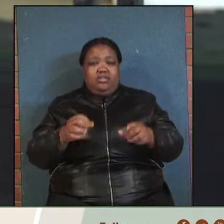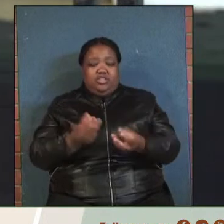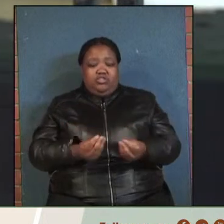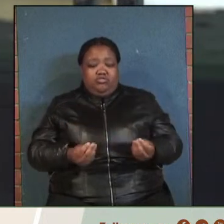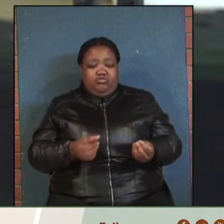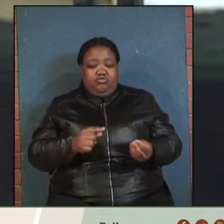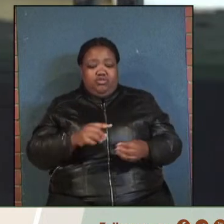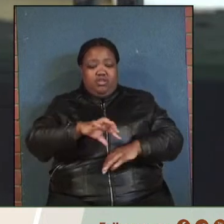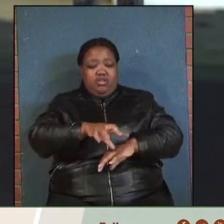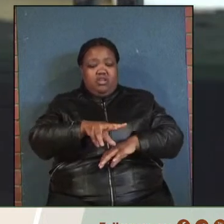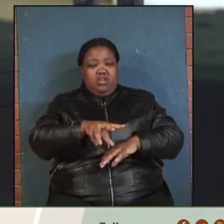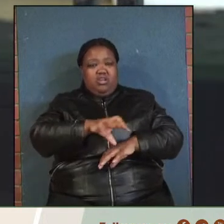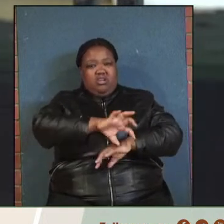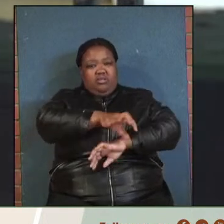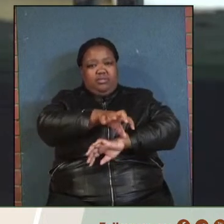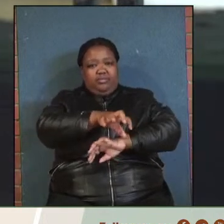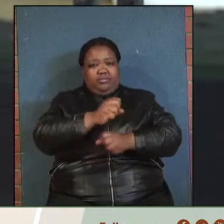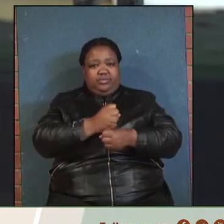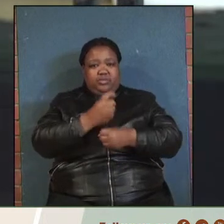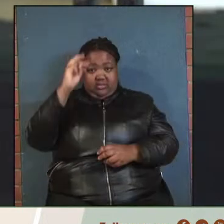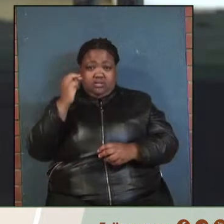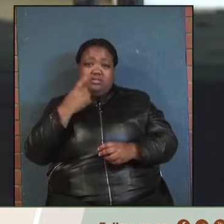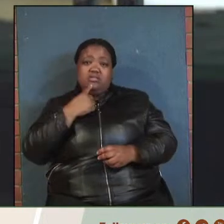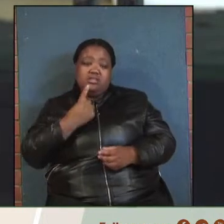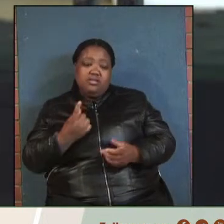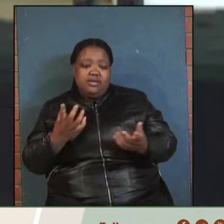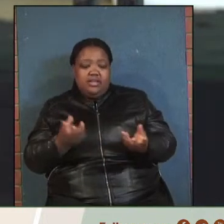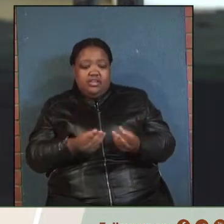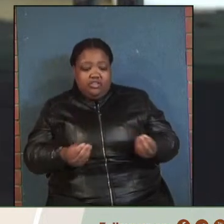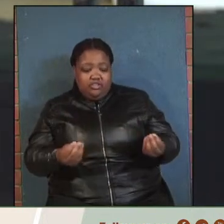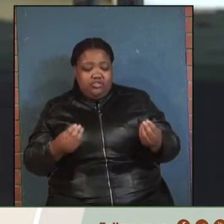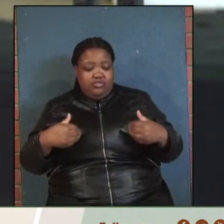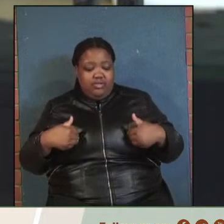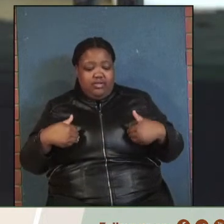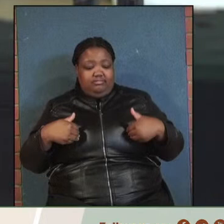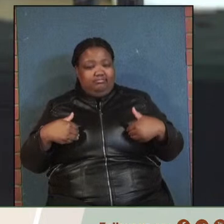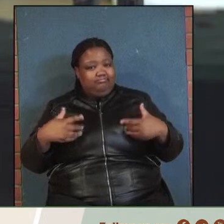province. Nelson Mandela once said, where they're born or the